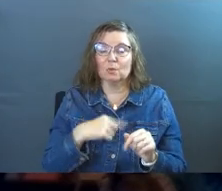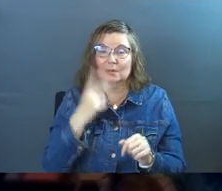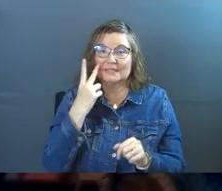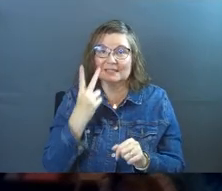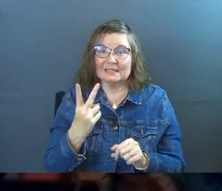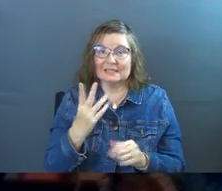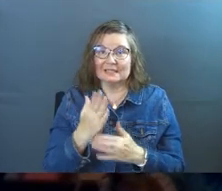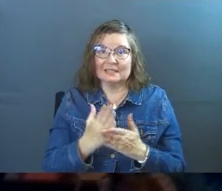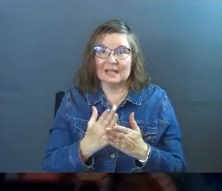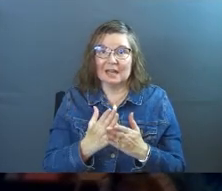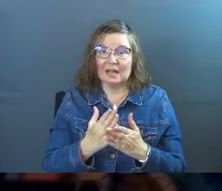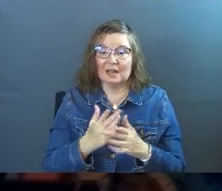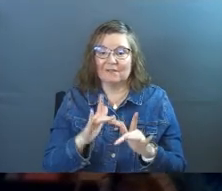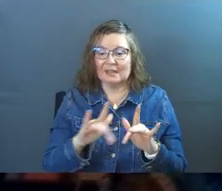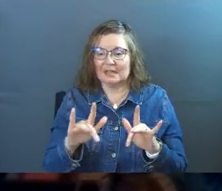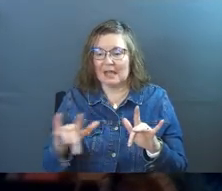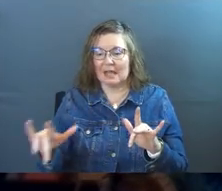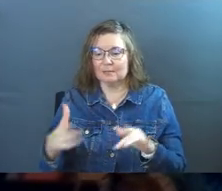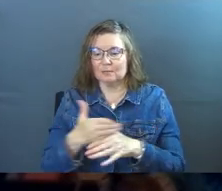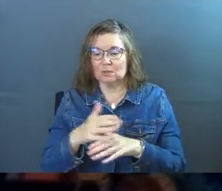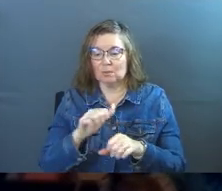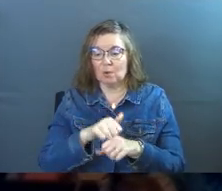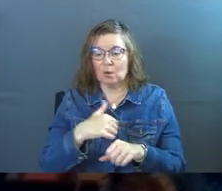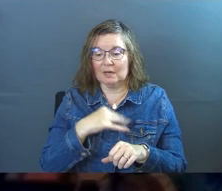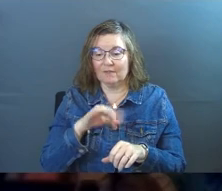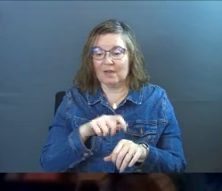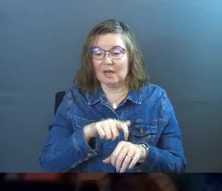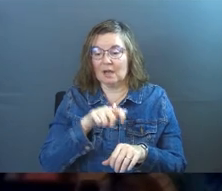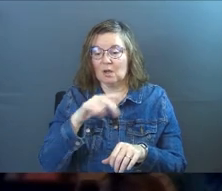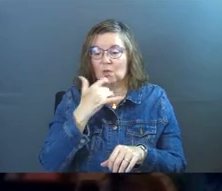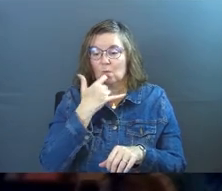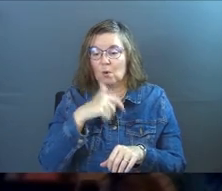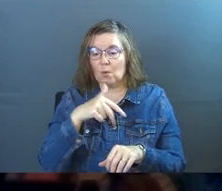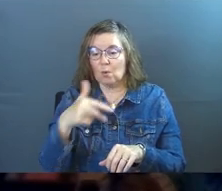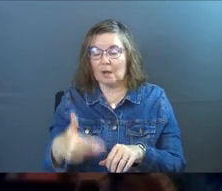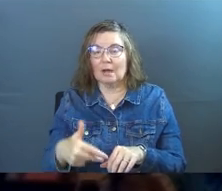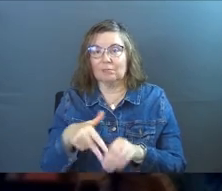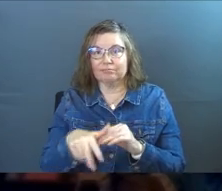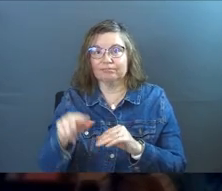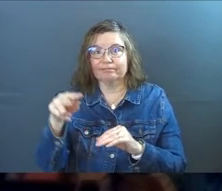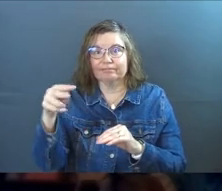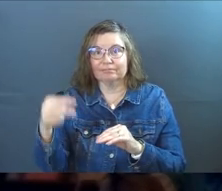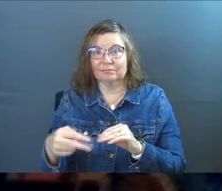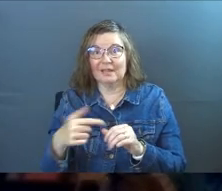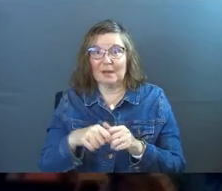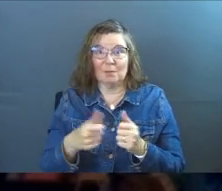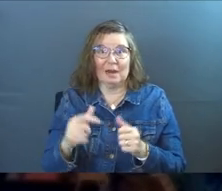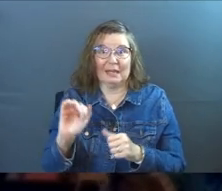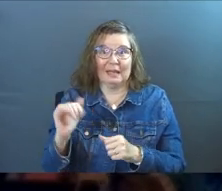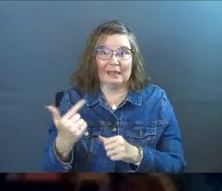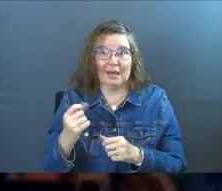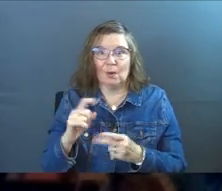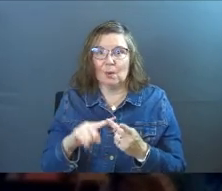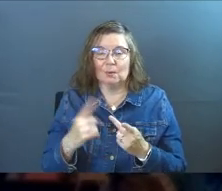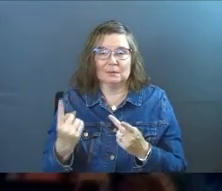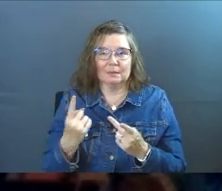can see like some of these gaps between the boulders. And if I go the wrong way, I'm going to slip and at least break a leg, and I have to